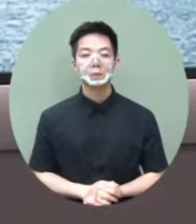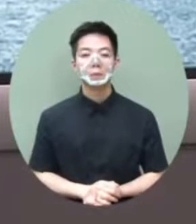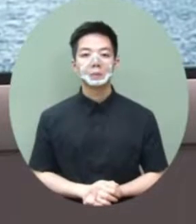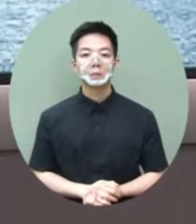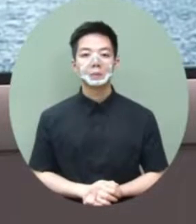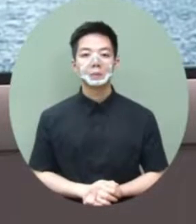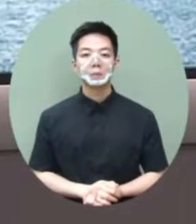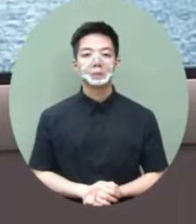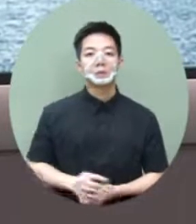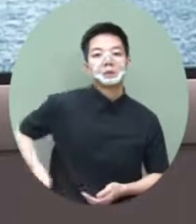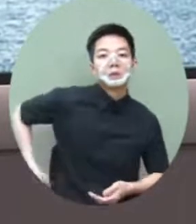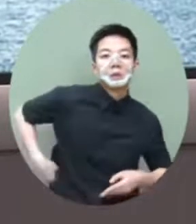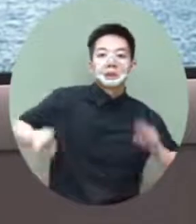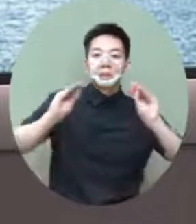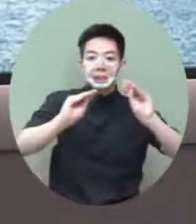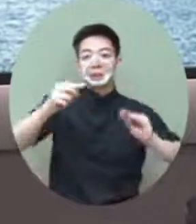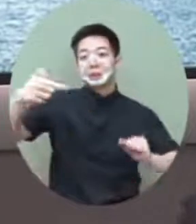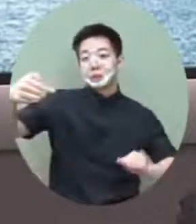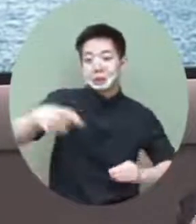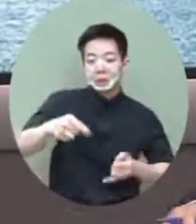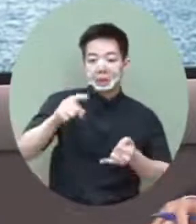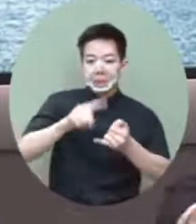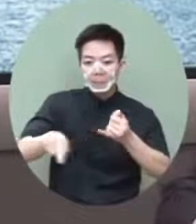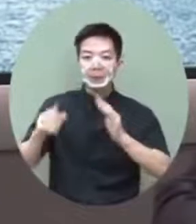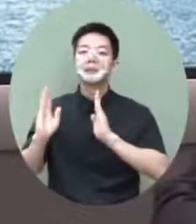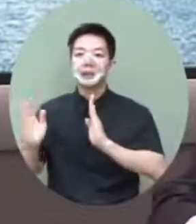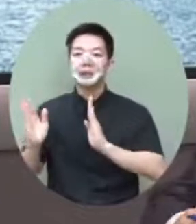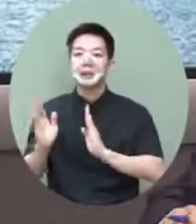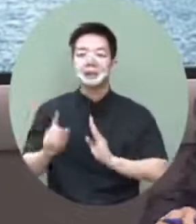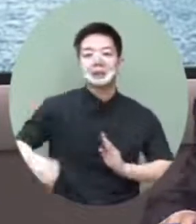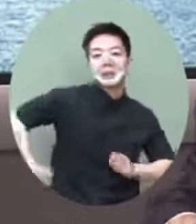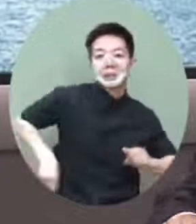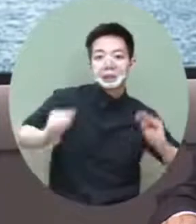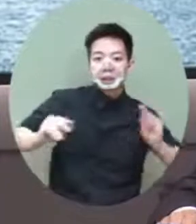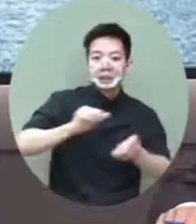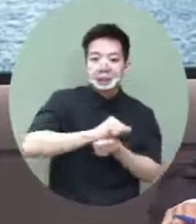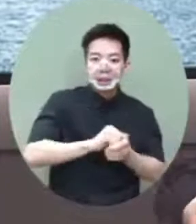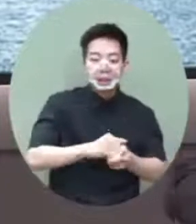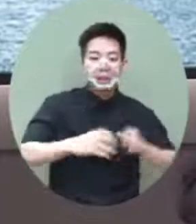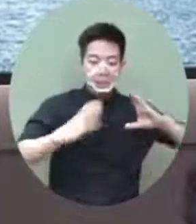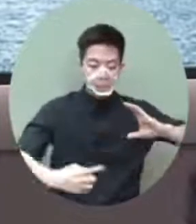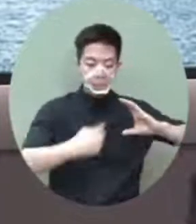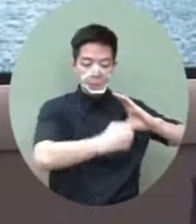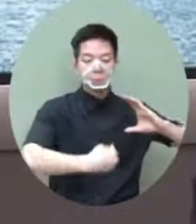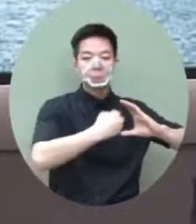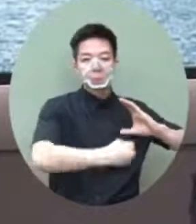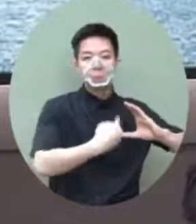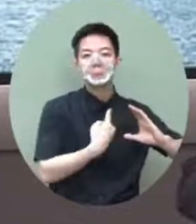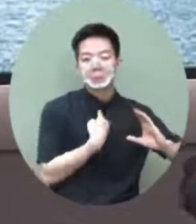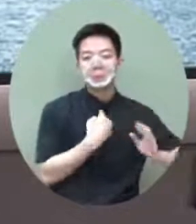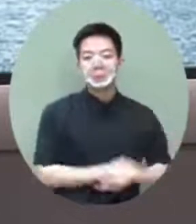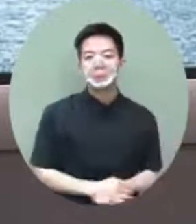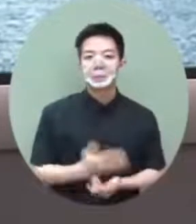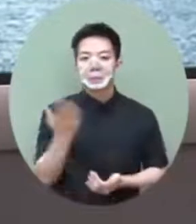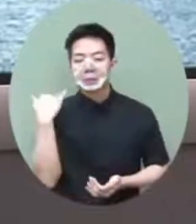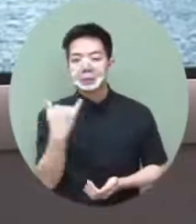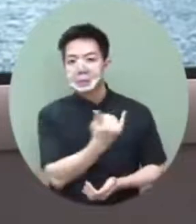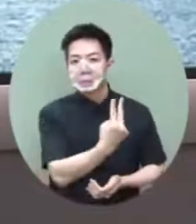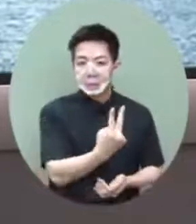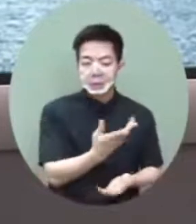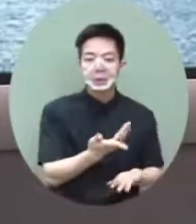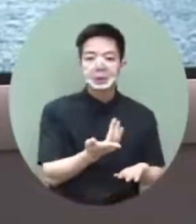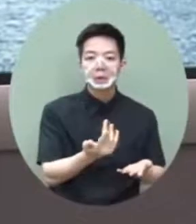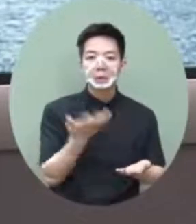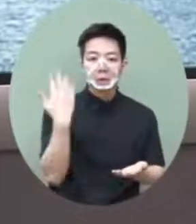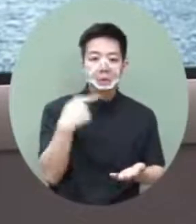home for the elderly, who had late-stage renal failure requiring dialysis. For the 12 patients